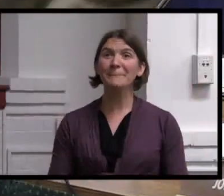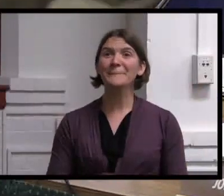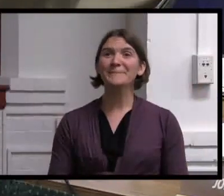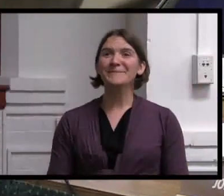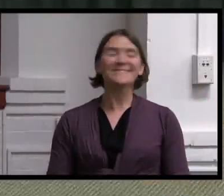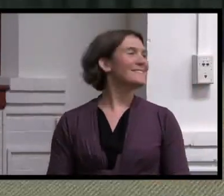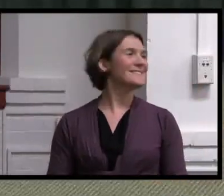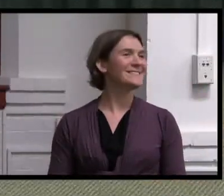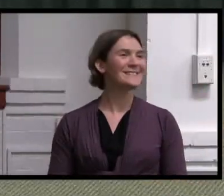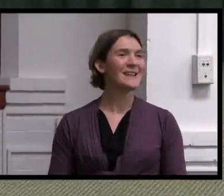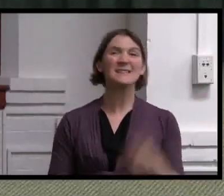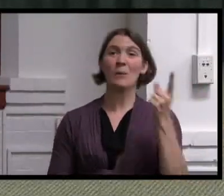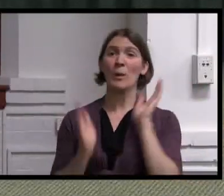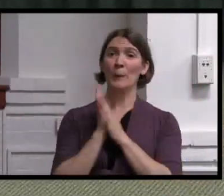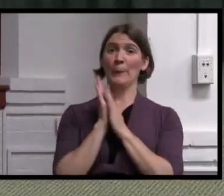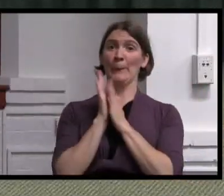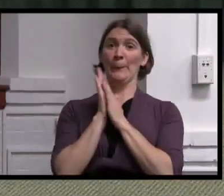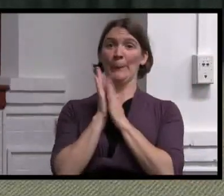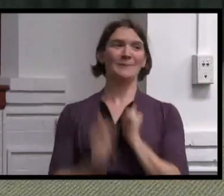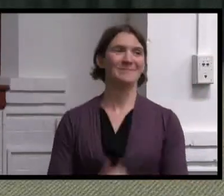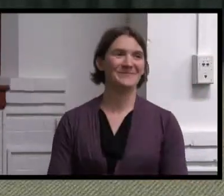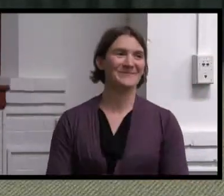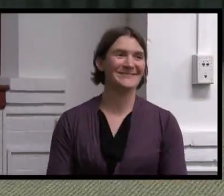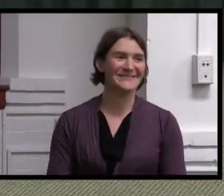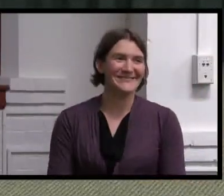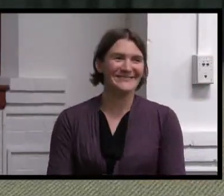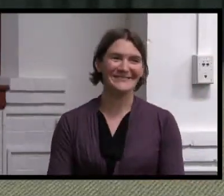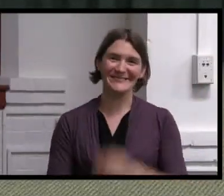You could tell them. Small applause.